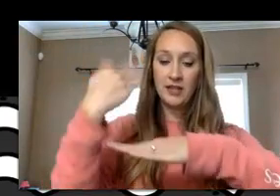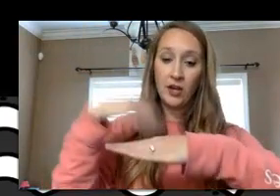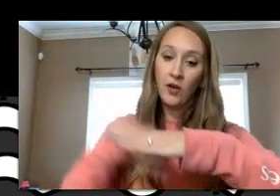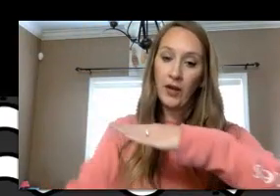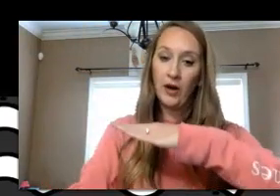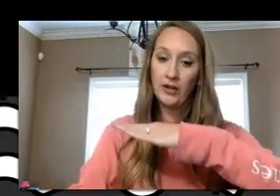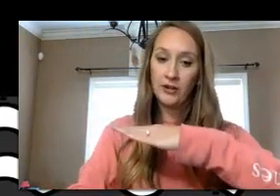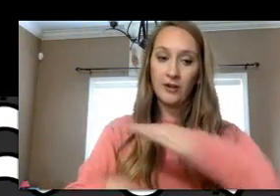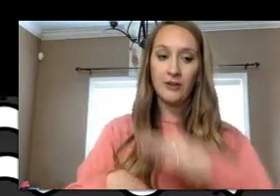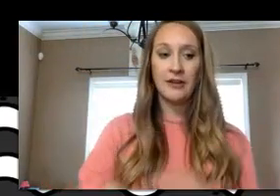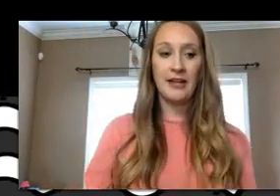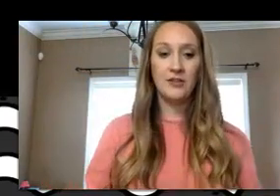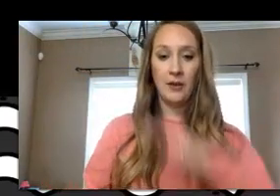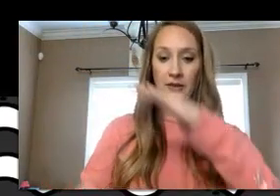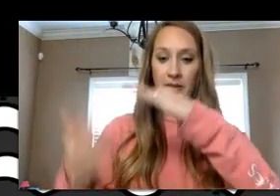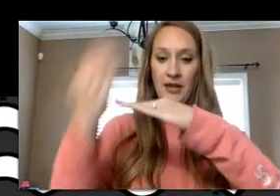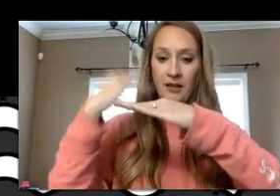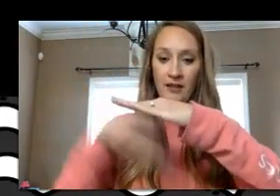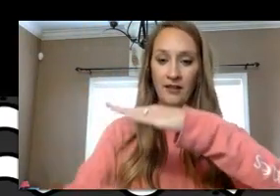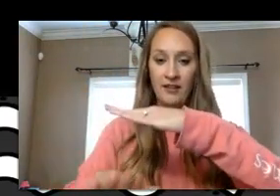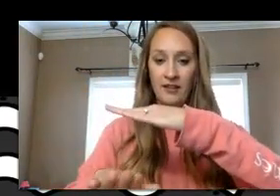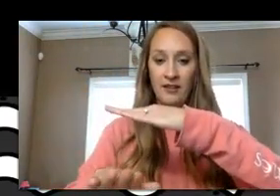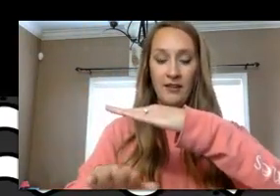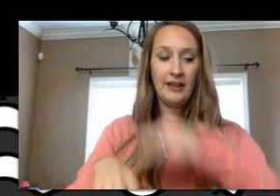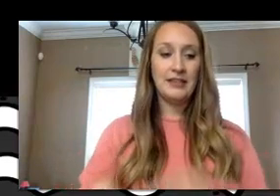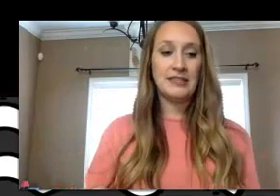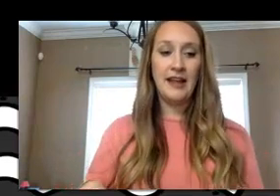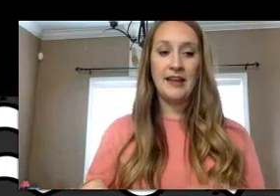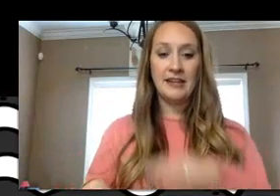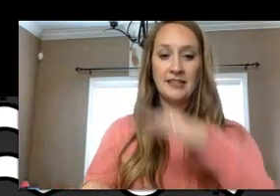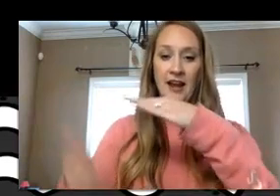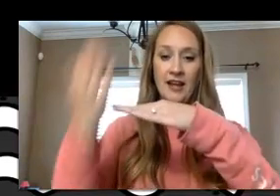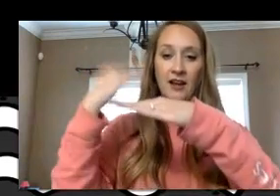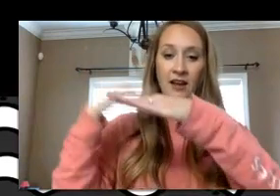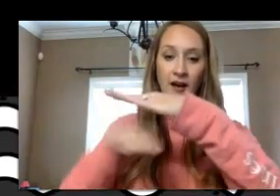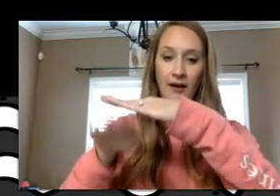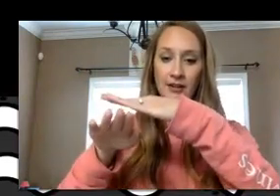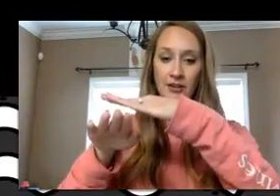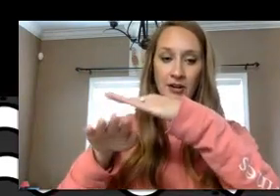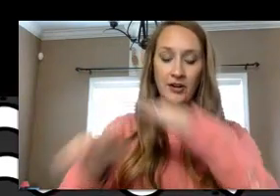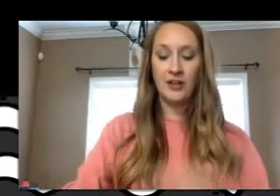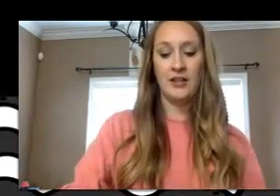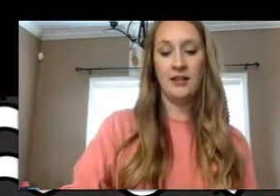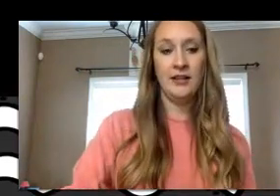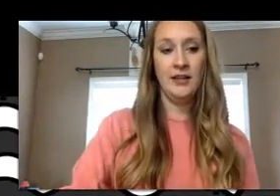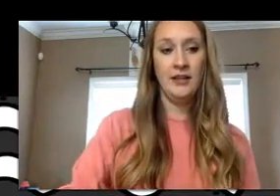like this, like you're going under. Okay, do that with me. And say it and sign it,